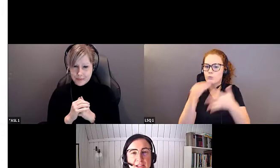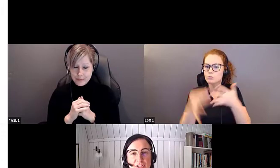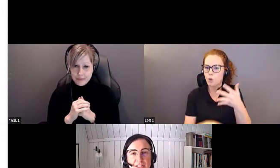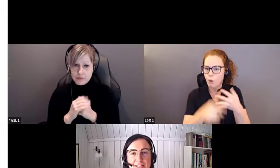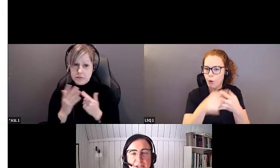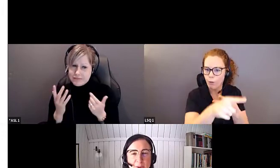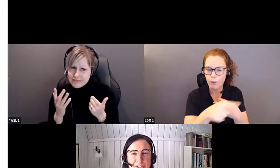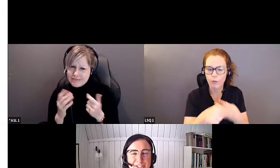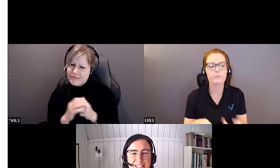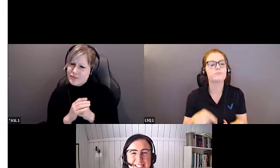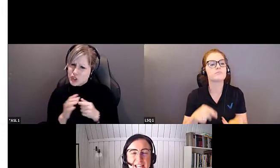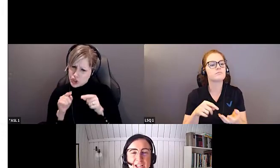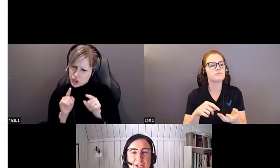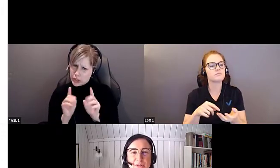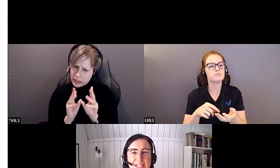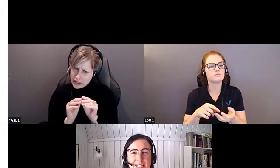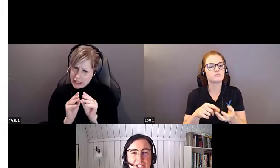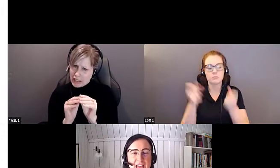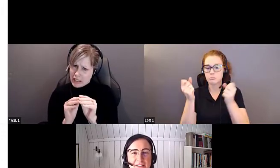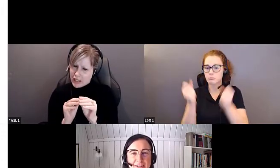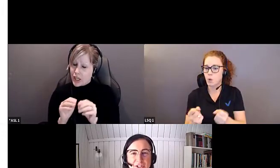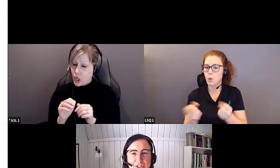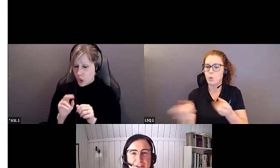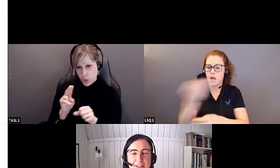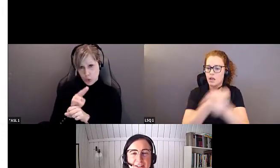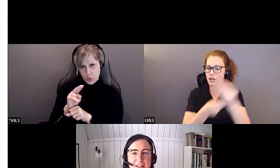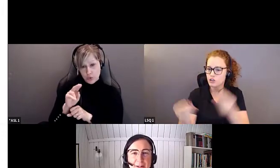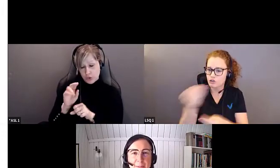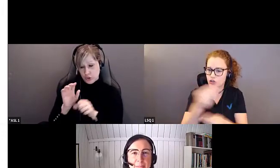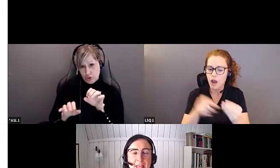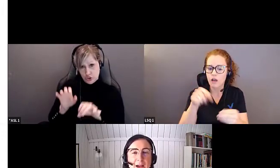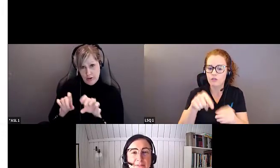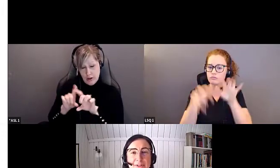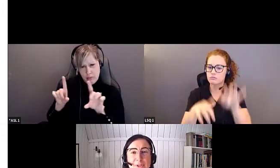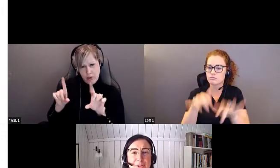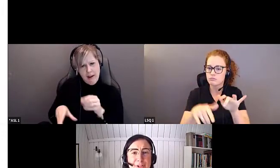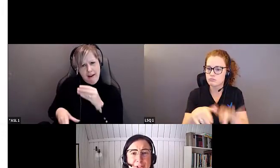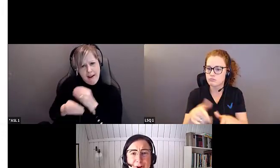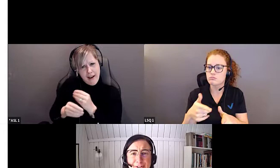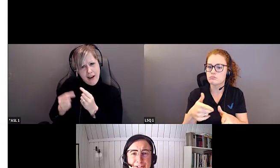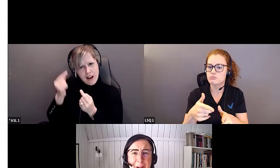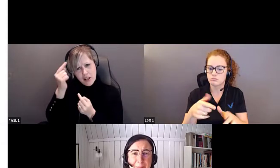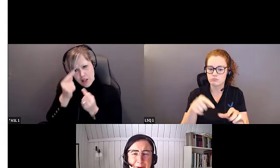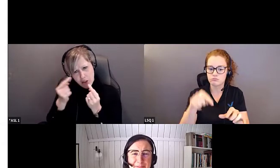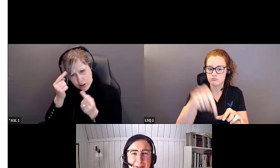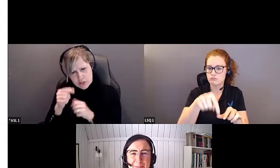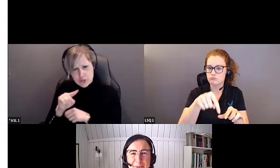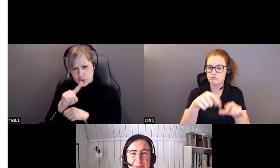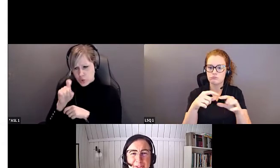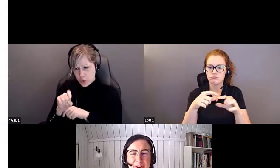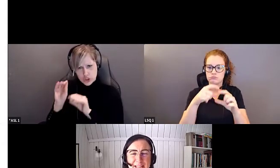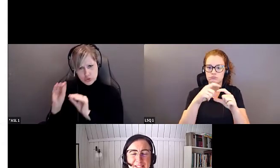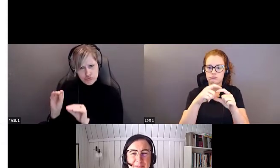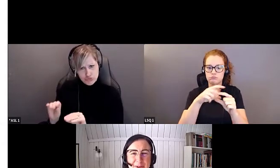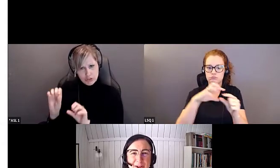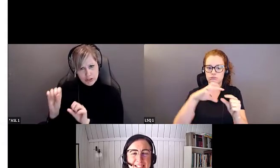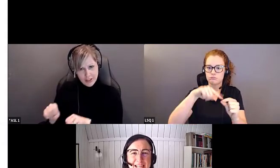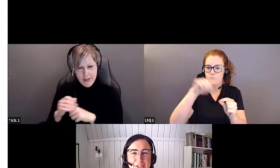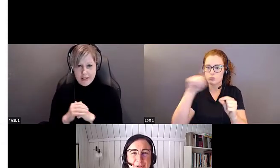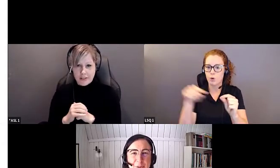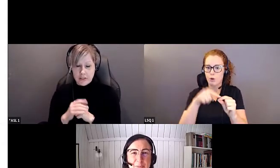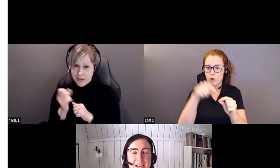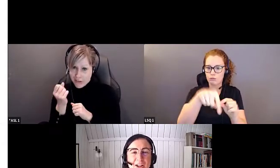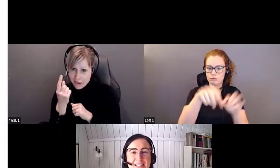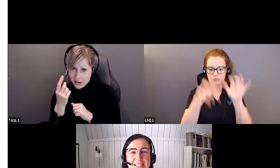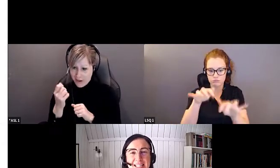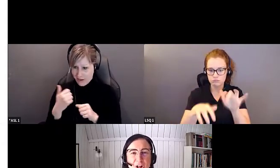share reflections and questions using the chat feature. However, due to the large number of people who are joining us from across the